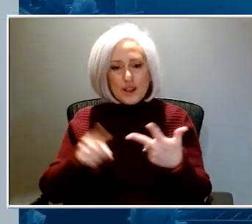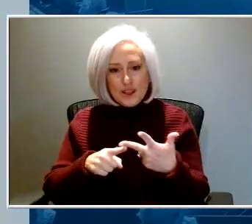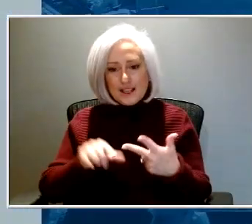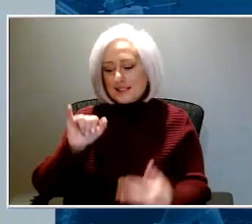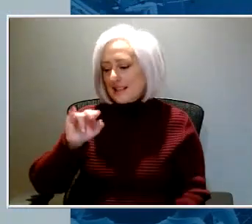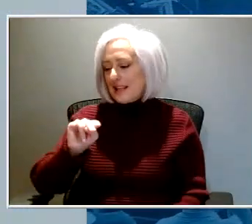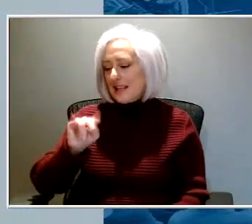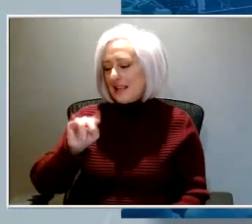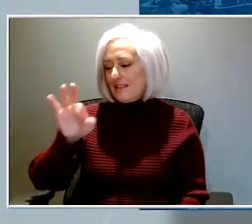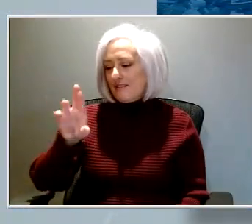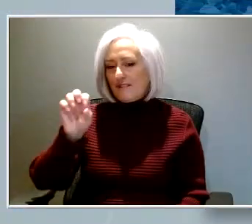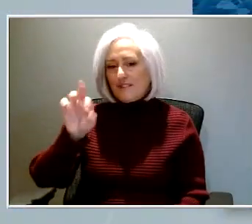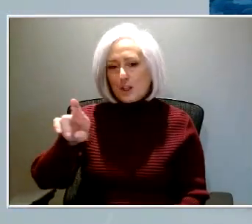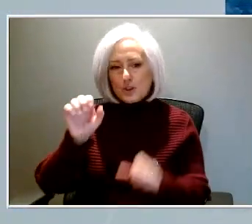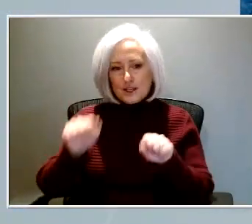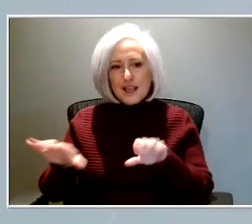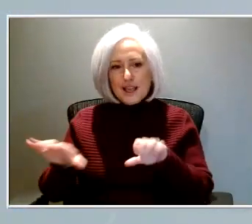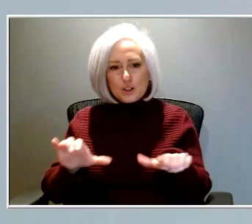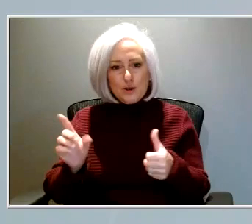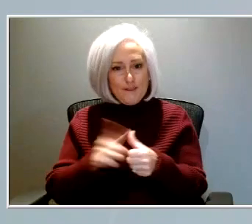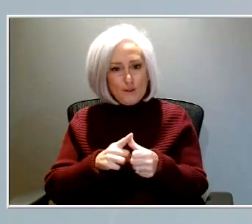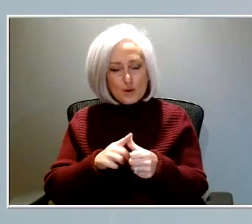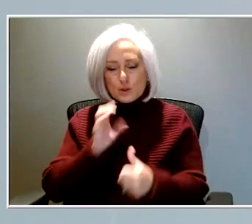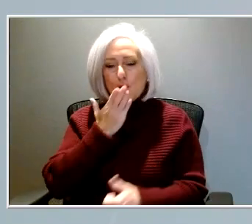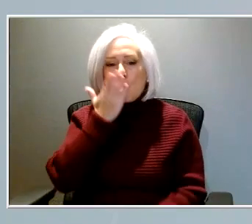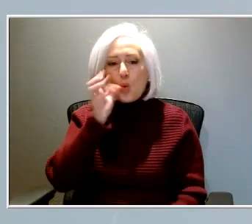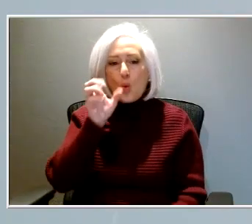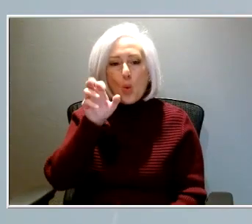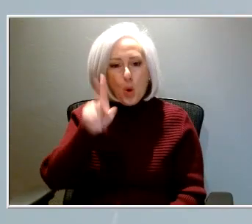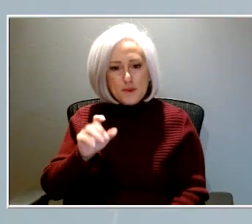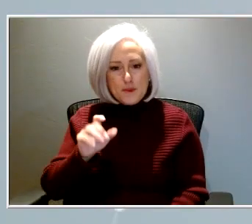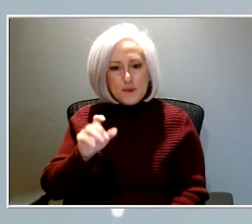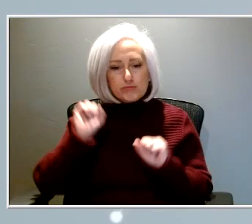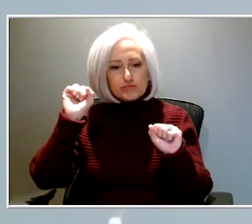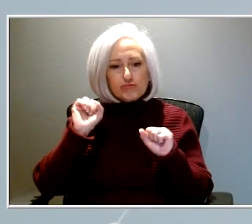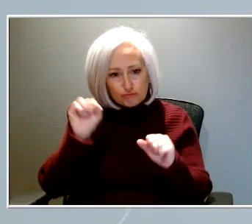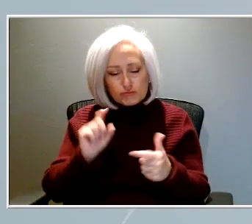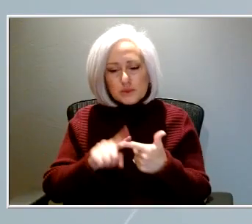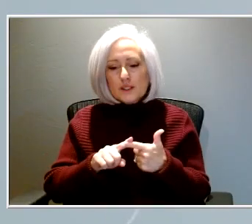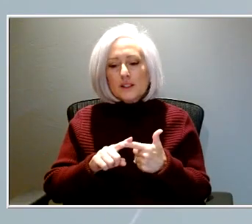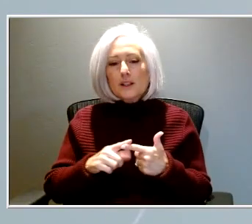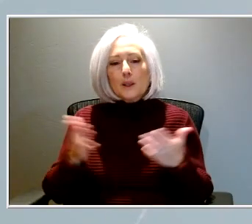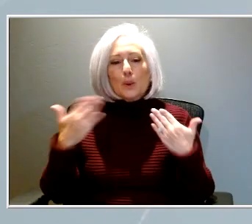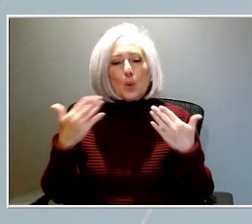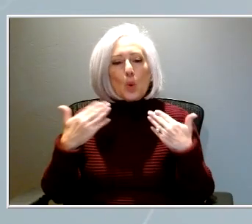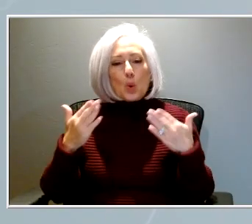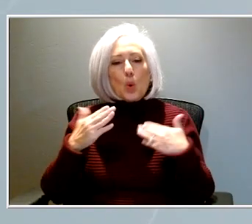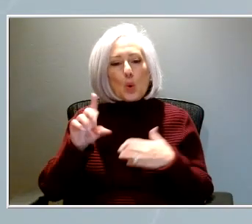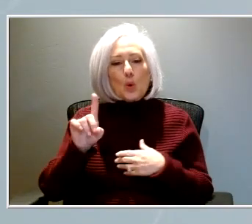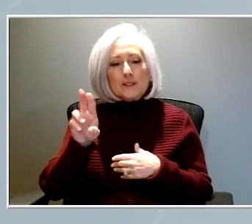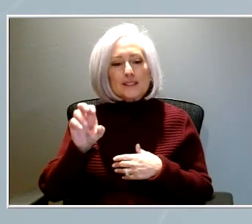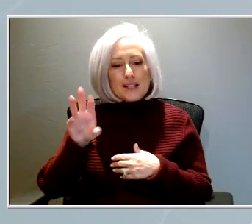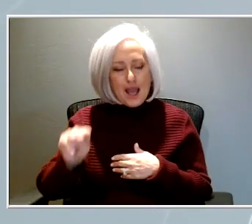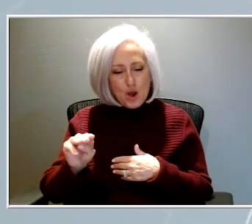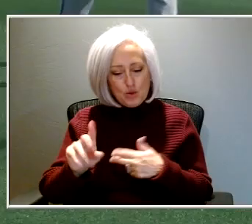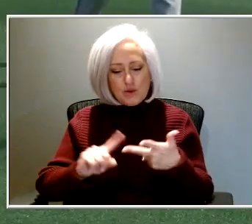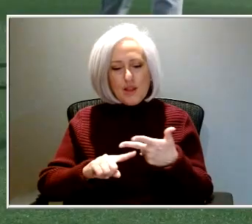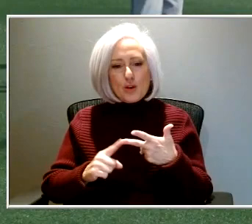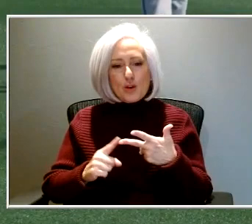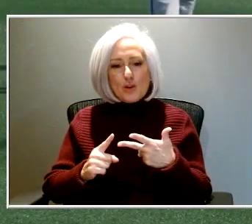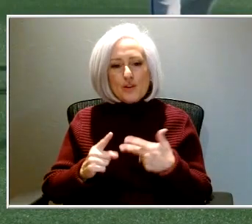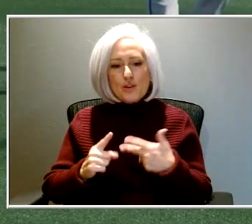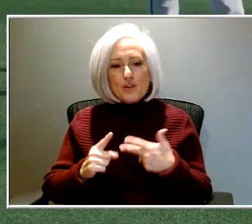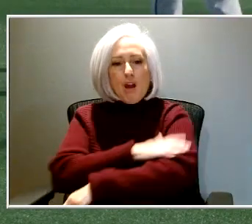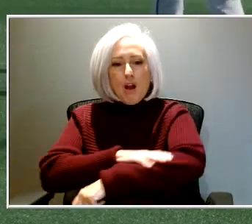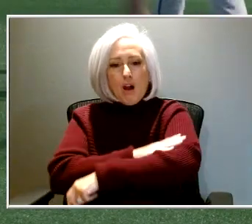The first is a proper warm-up. The second is a cool down. And then the third is doing a little bit of arm care.